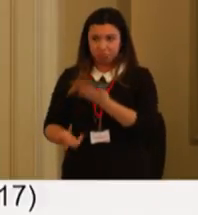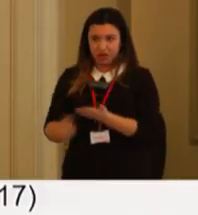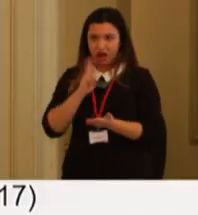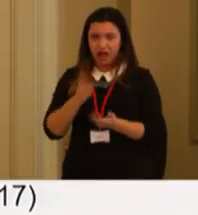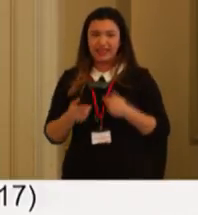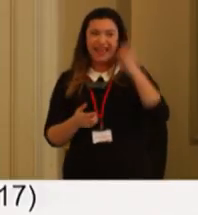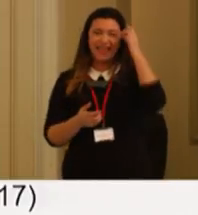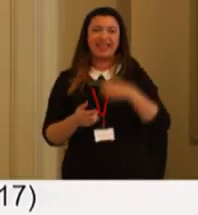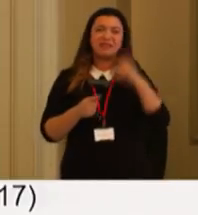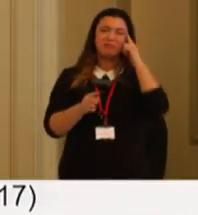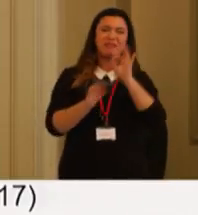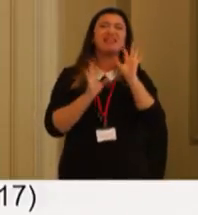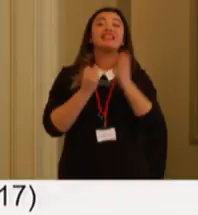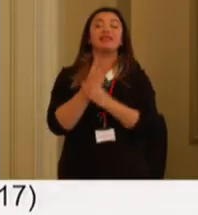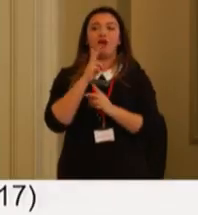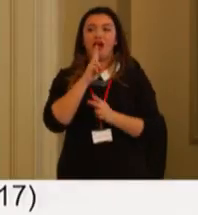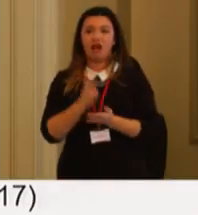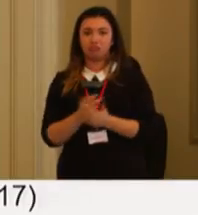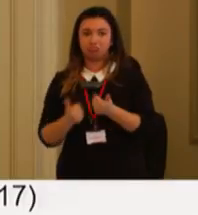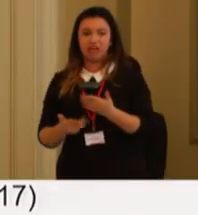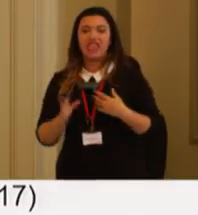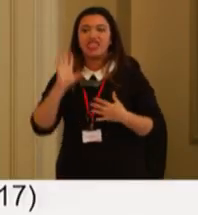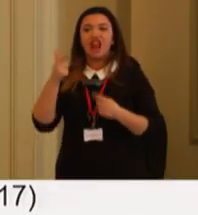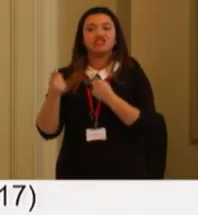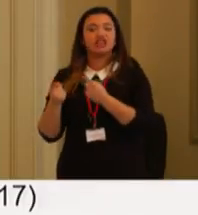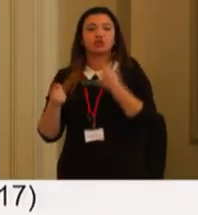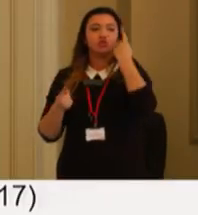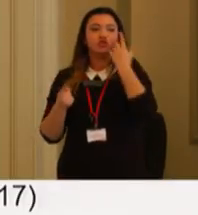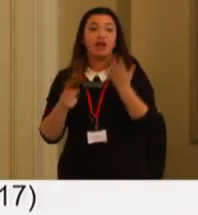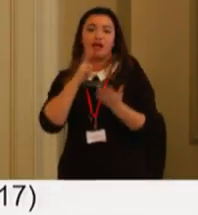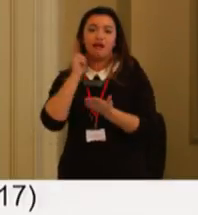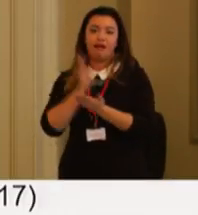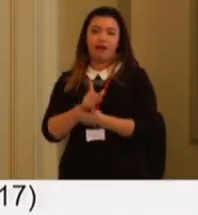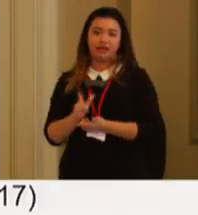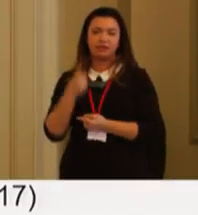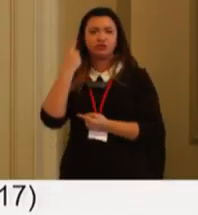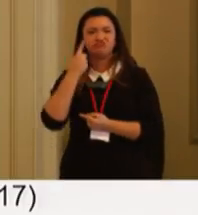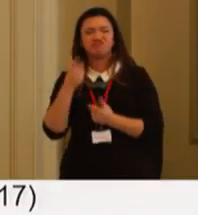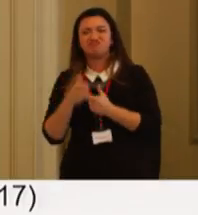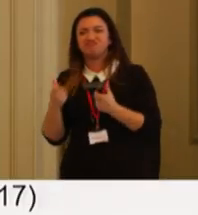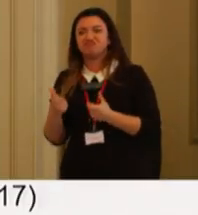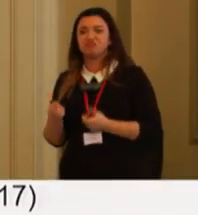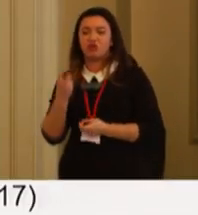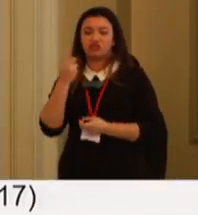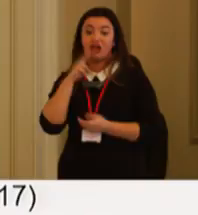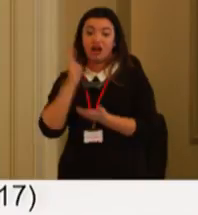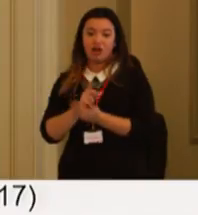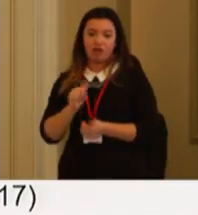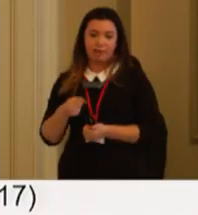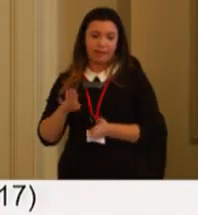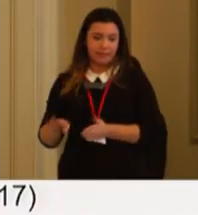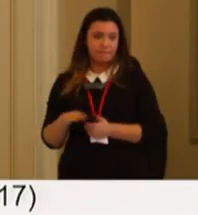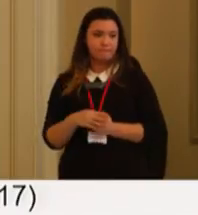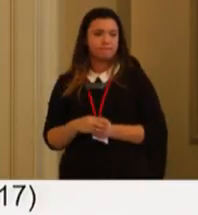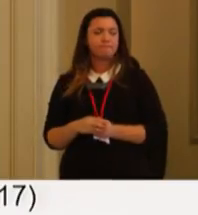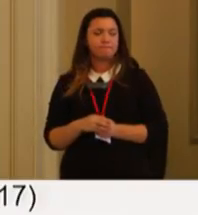disposal? And then number two is decision making. Because this is about the future, every single plan or contemplation about the